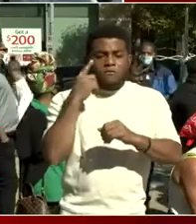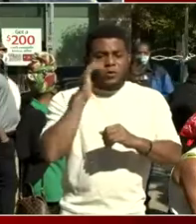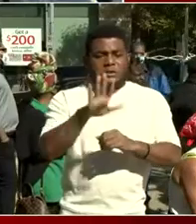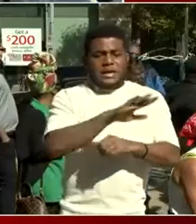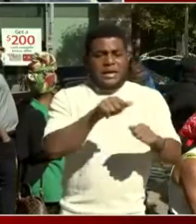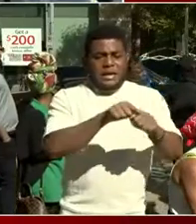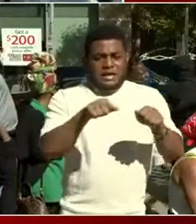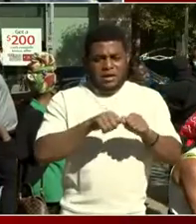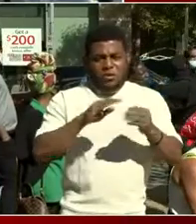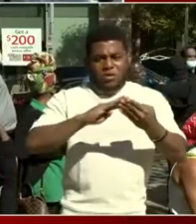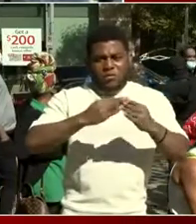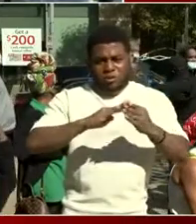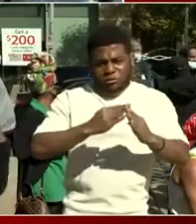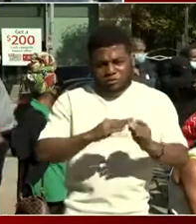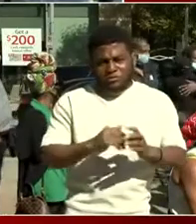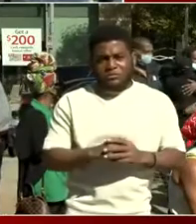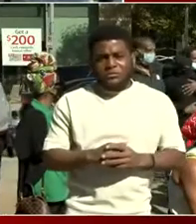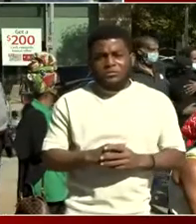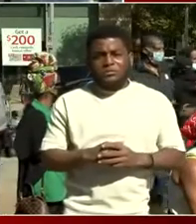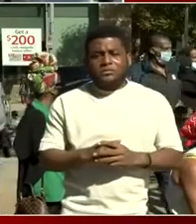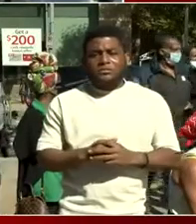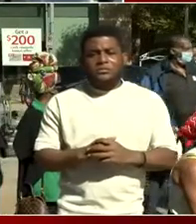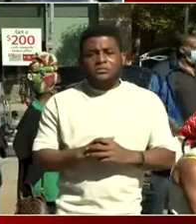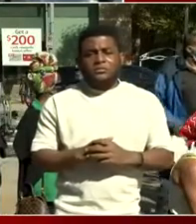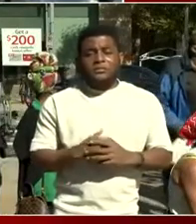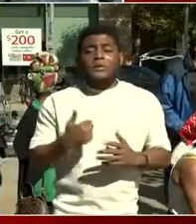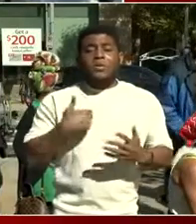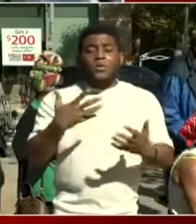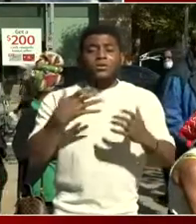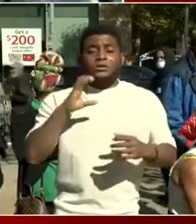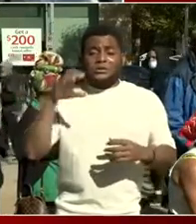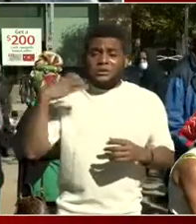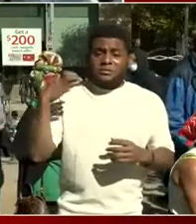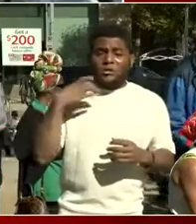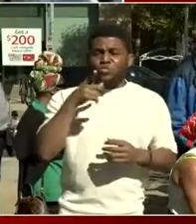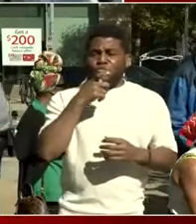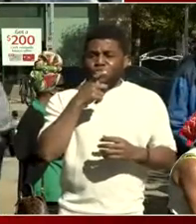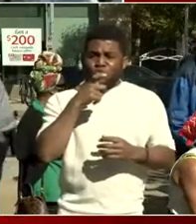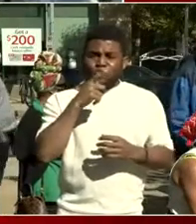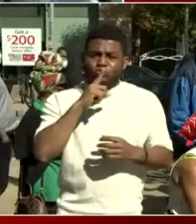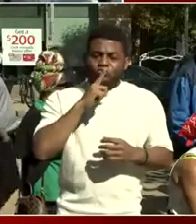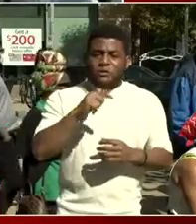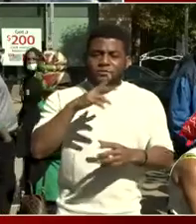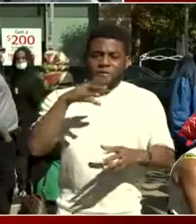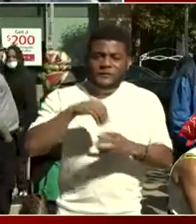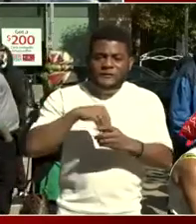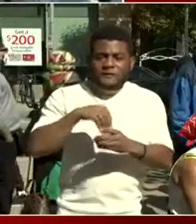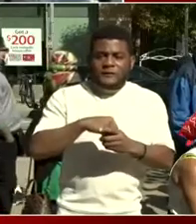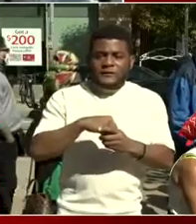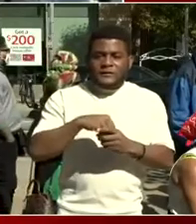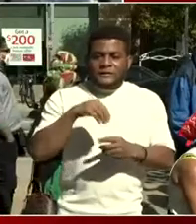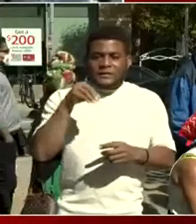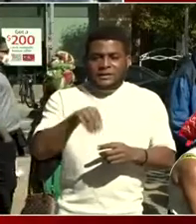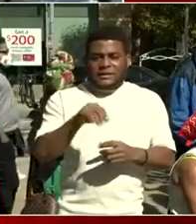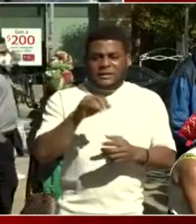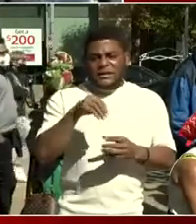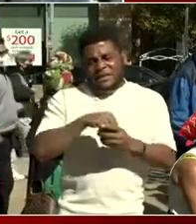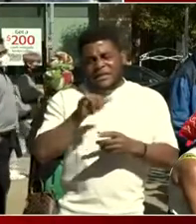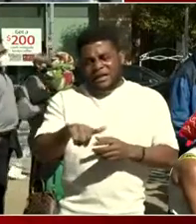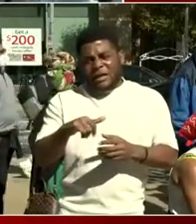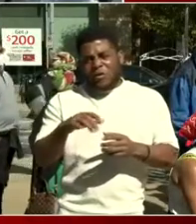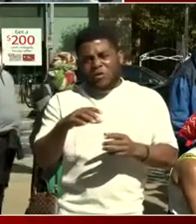year, I wanted to have captains who are actually invested in that community, not like captains we bring in from someplace else. They stay for 2 or 3 months, and then they